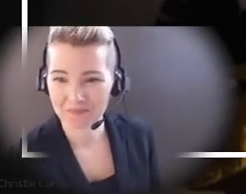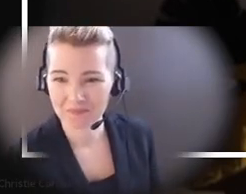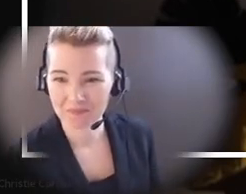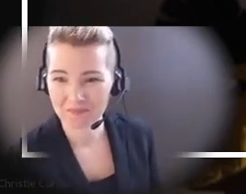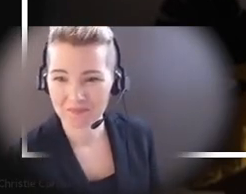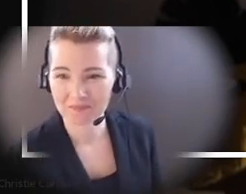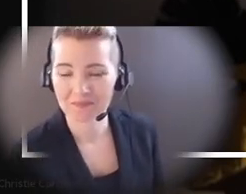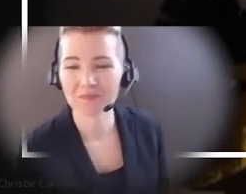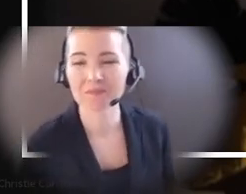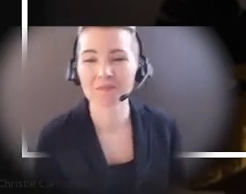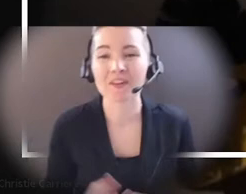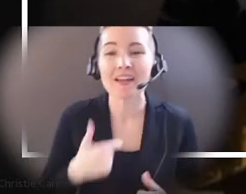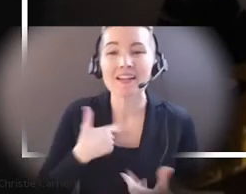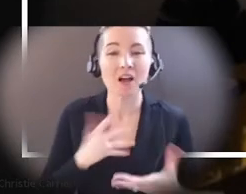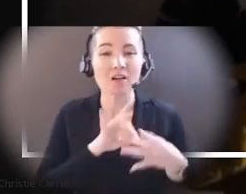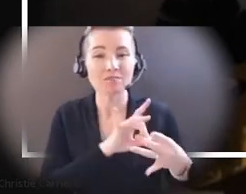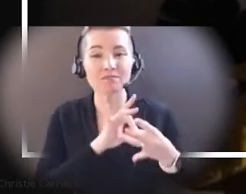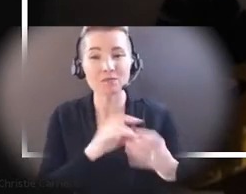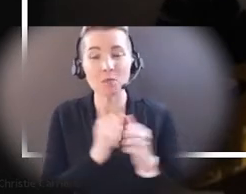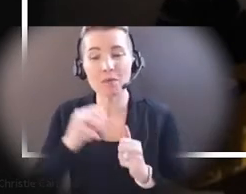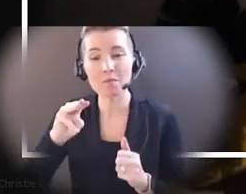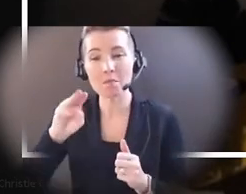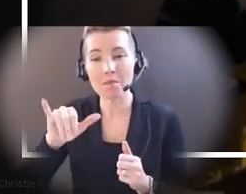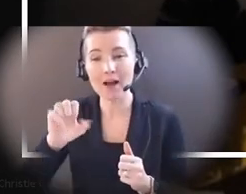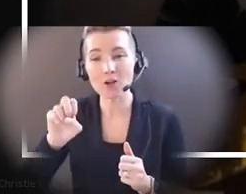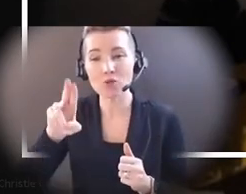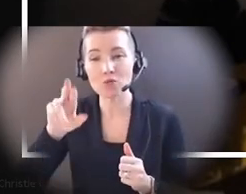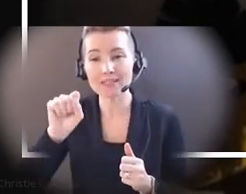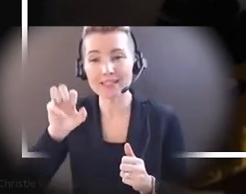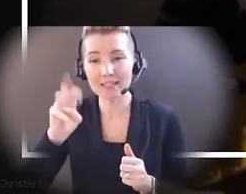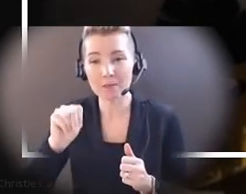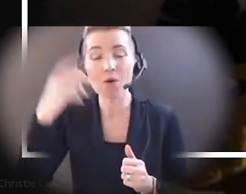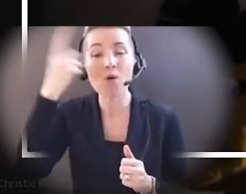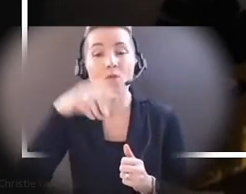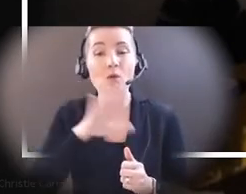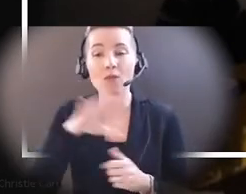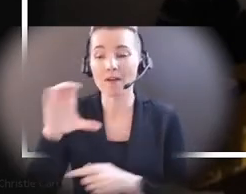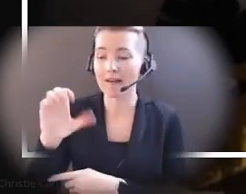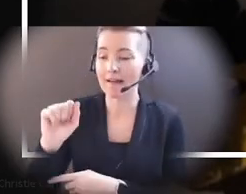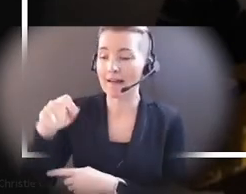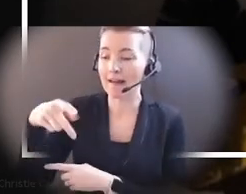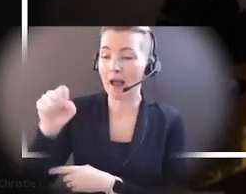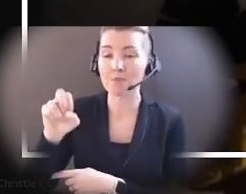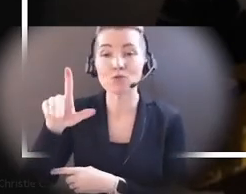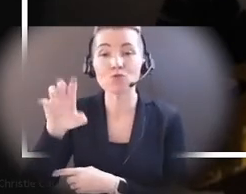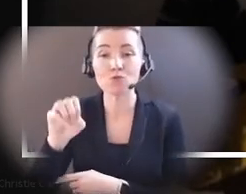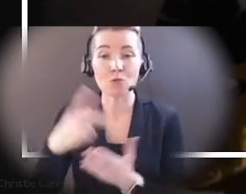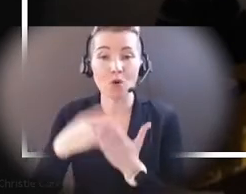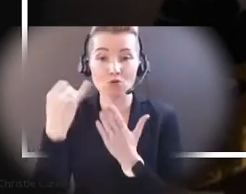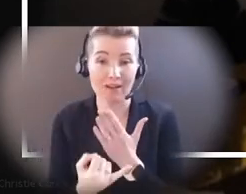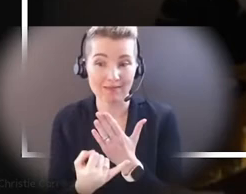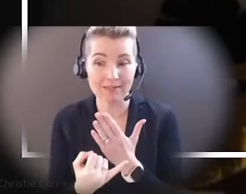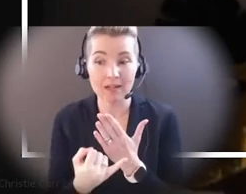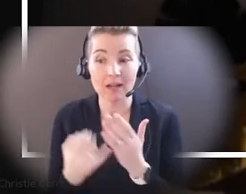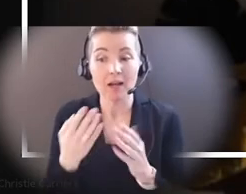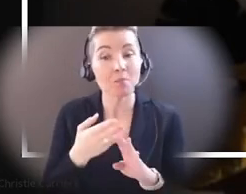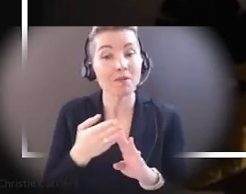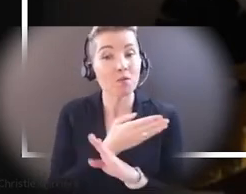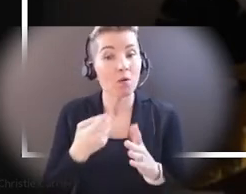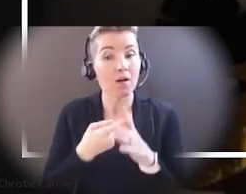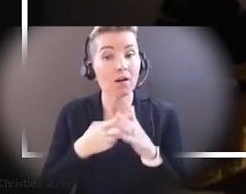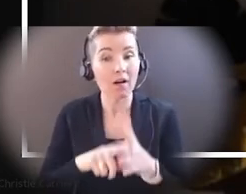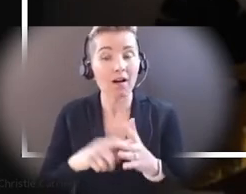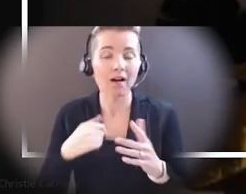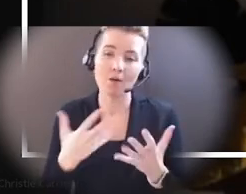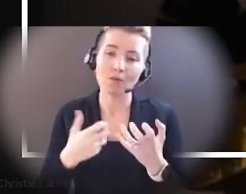Myzeum and Nightingale Nguyen on our quarantine capsule project. But before we begin our program, I'd like to start by acknowledging the